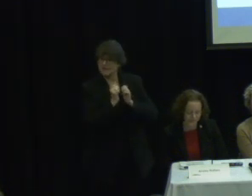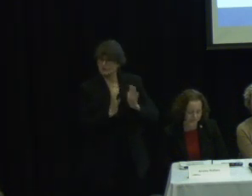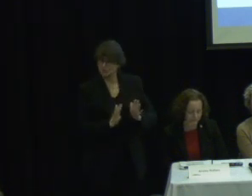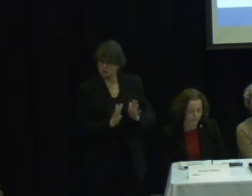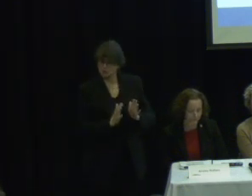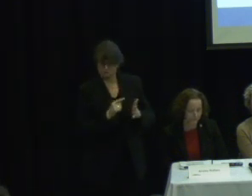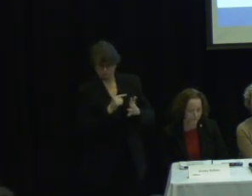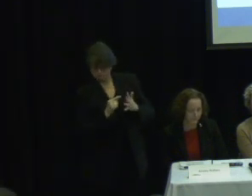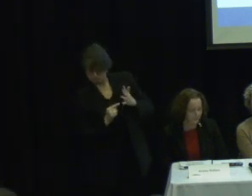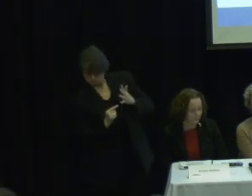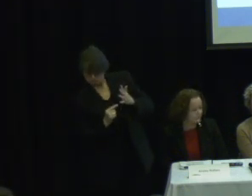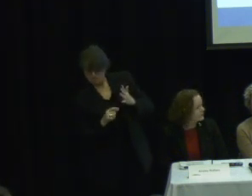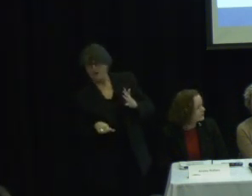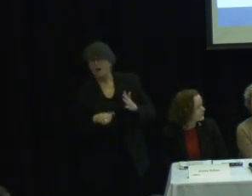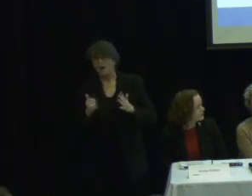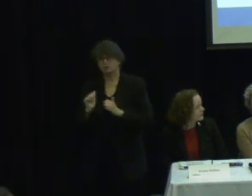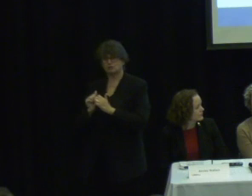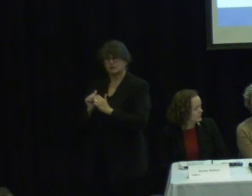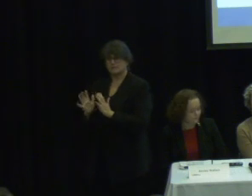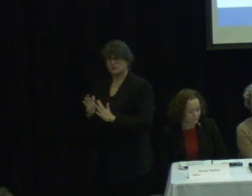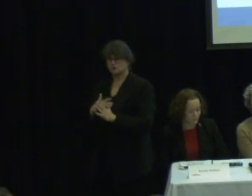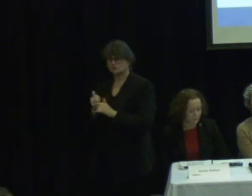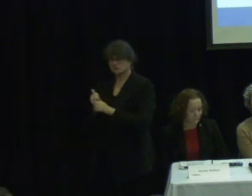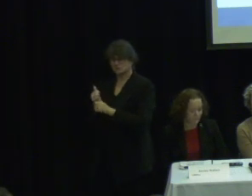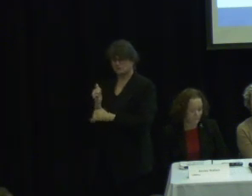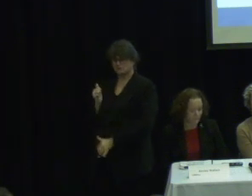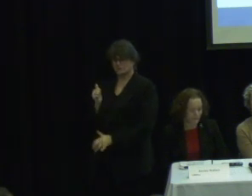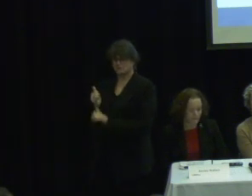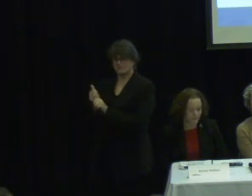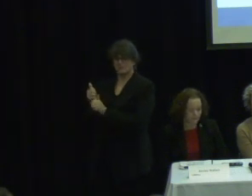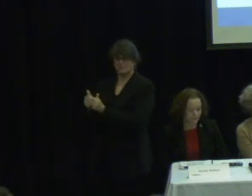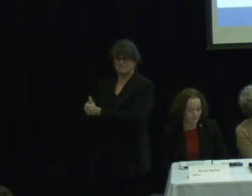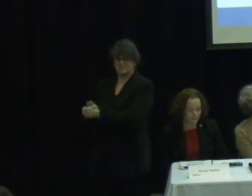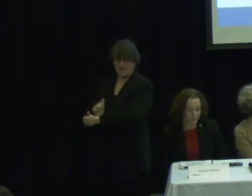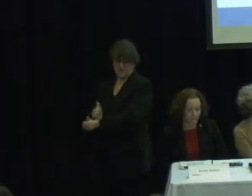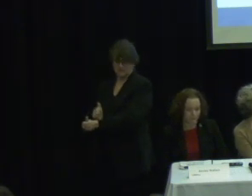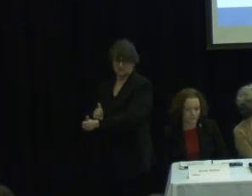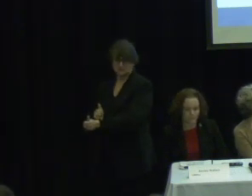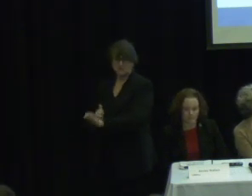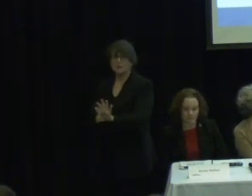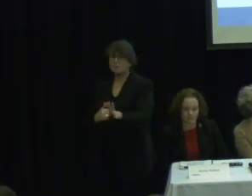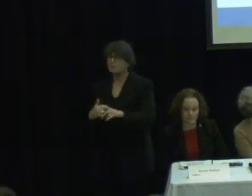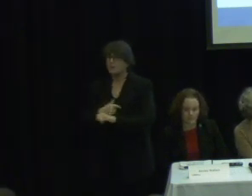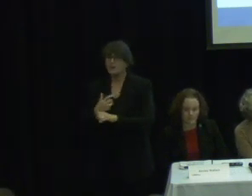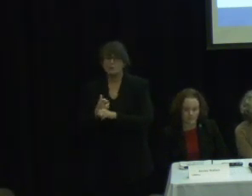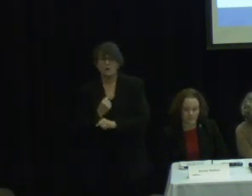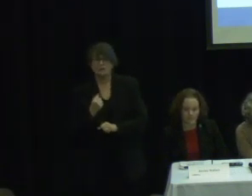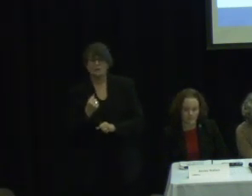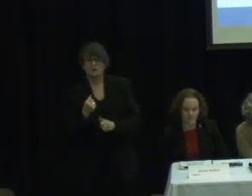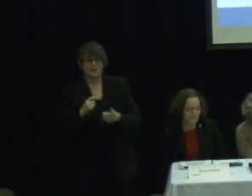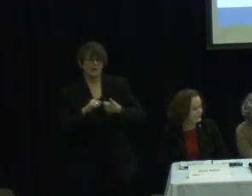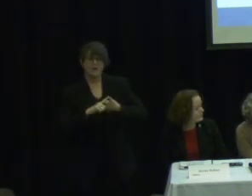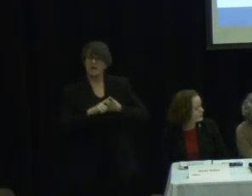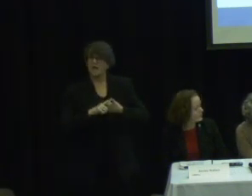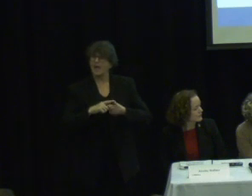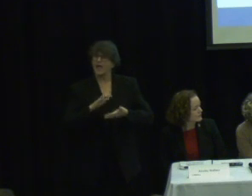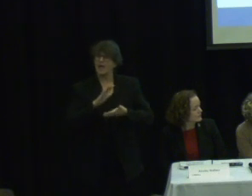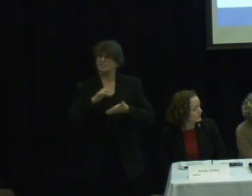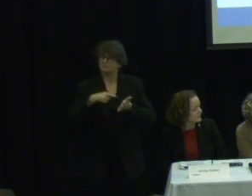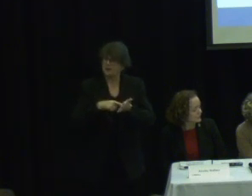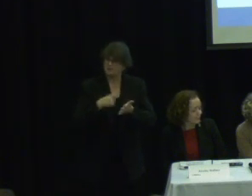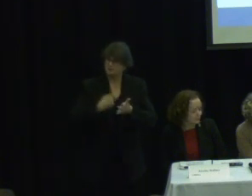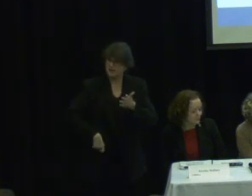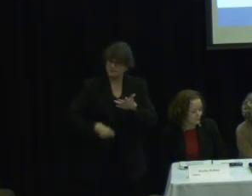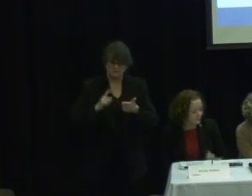competitors in other factors. And where we really want to win is value for price, academic reputation with the academic excellence